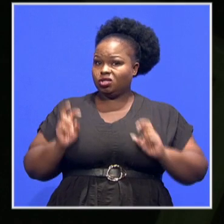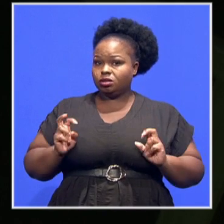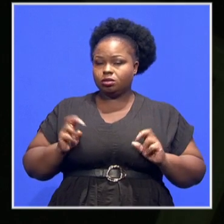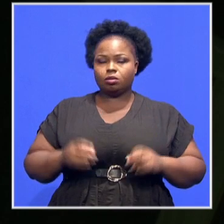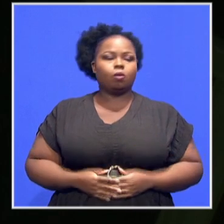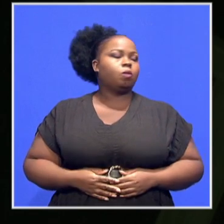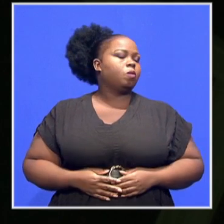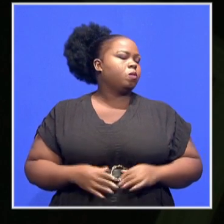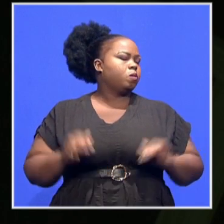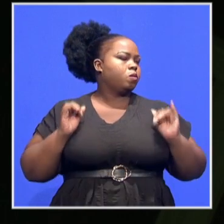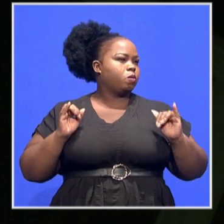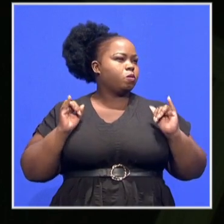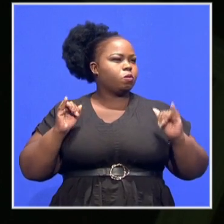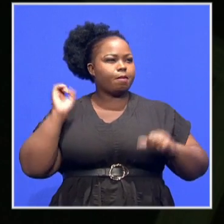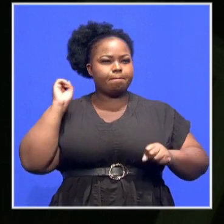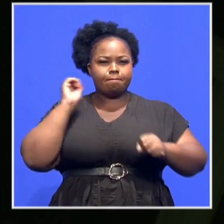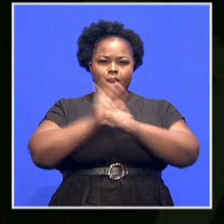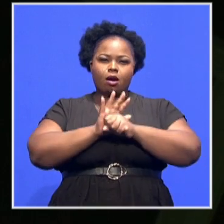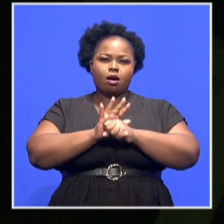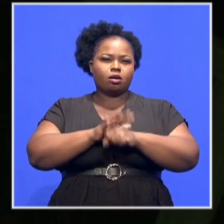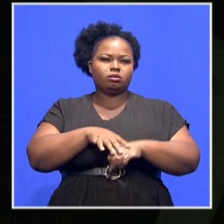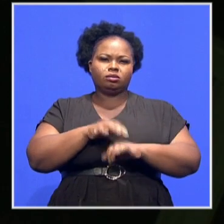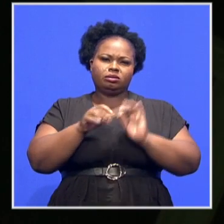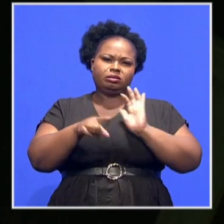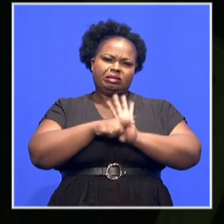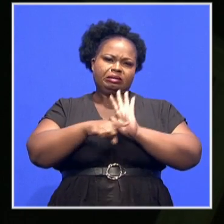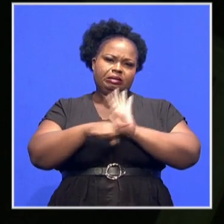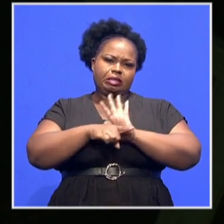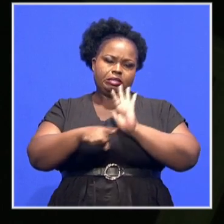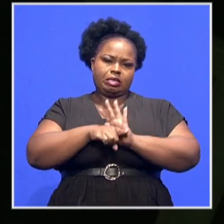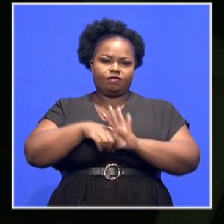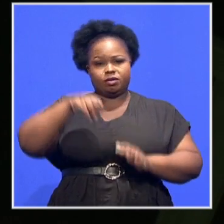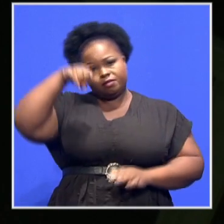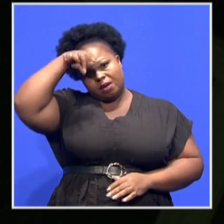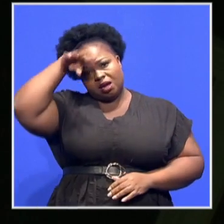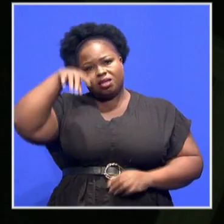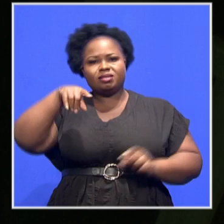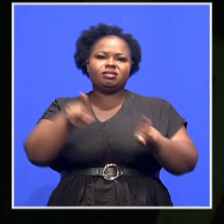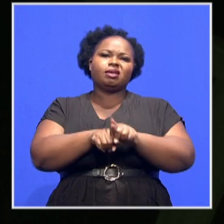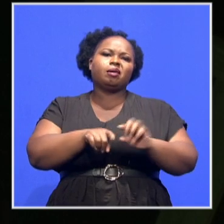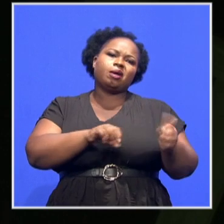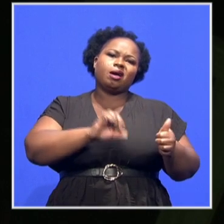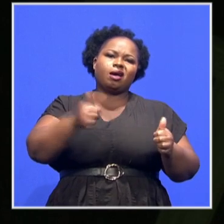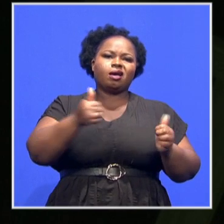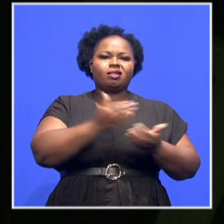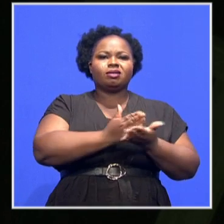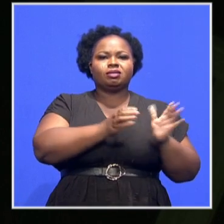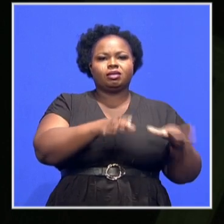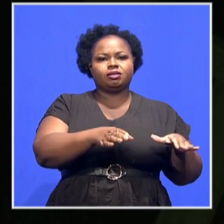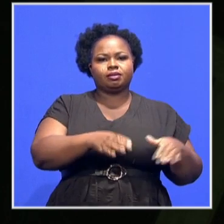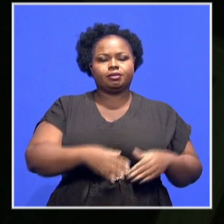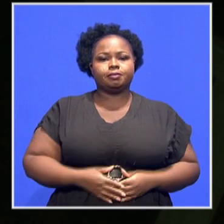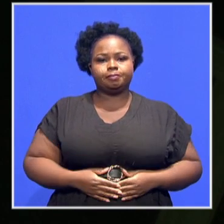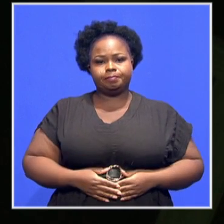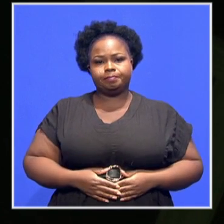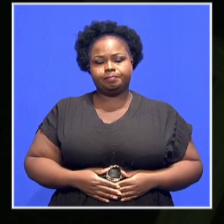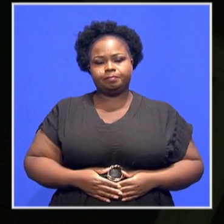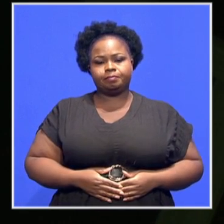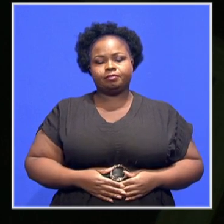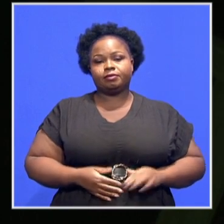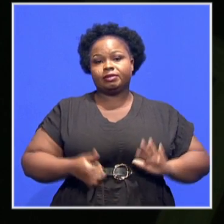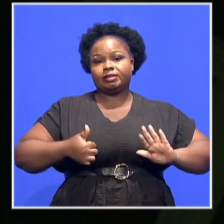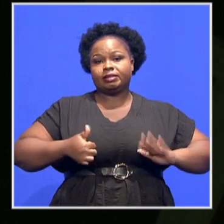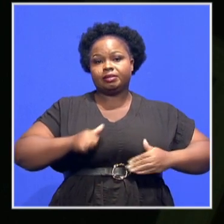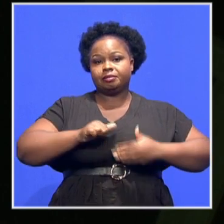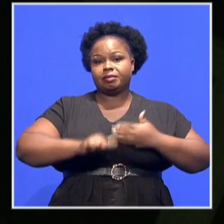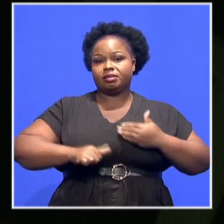huge impact on the mining industry, as it has had on other industries. 6 months ago, we announced